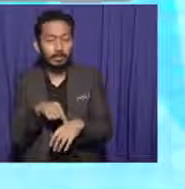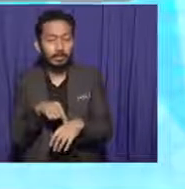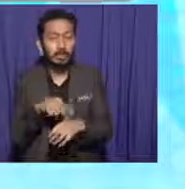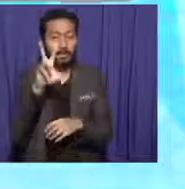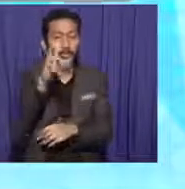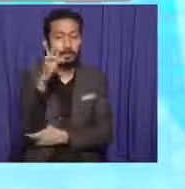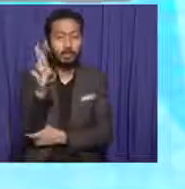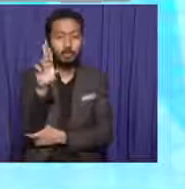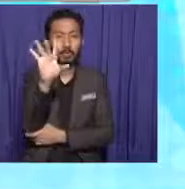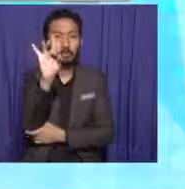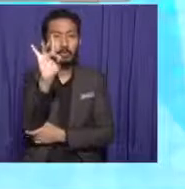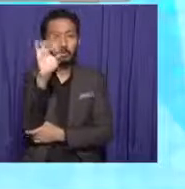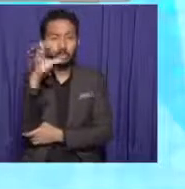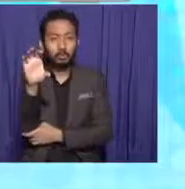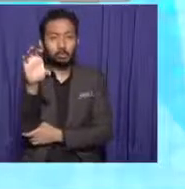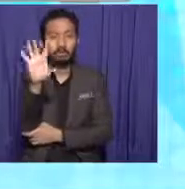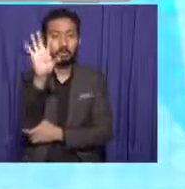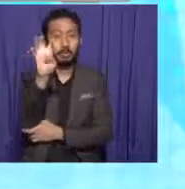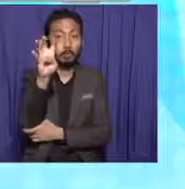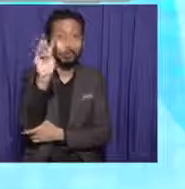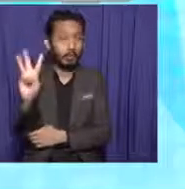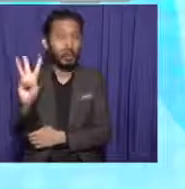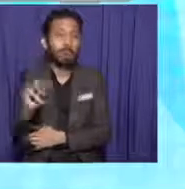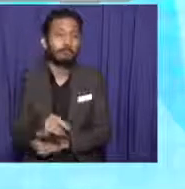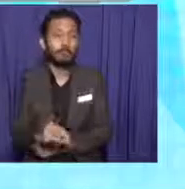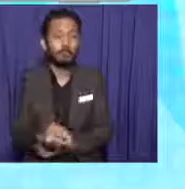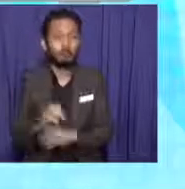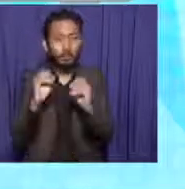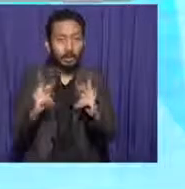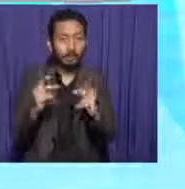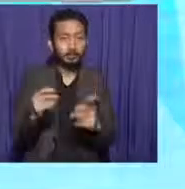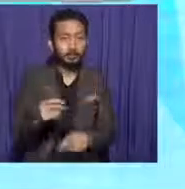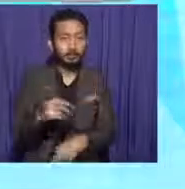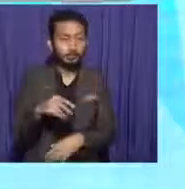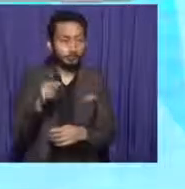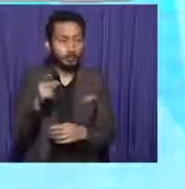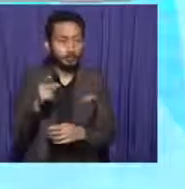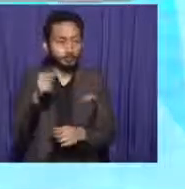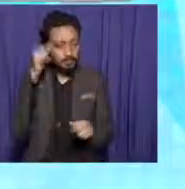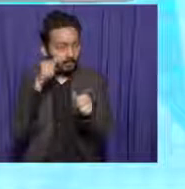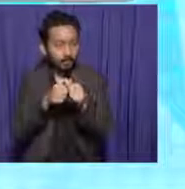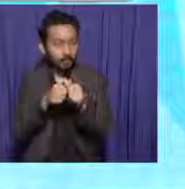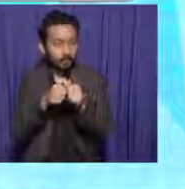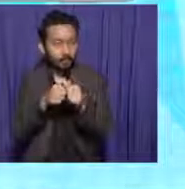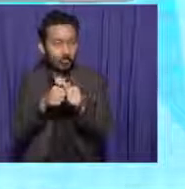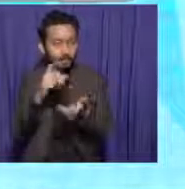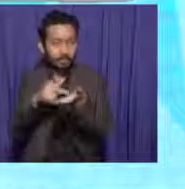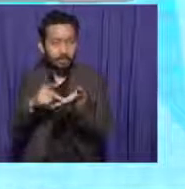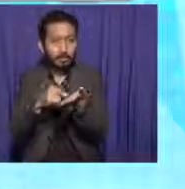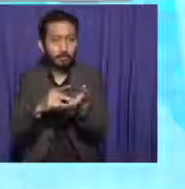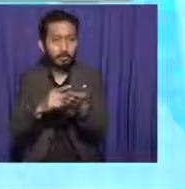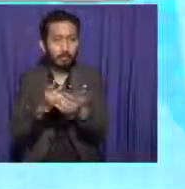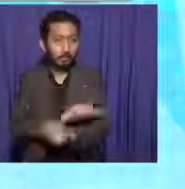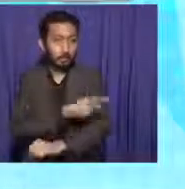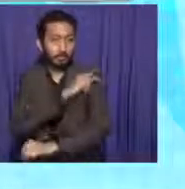3840 watts. Okay, student. Remember that for calculating the average power, we